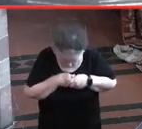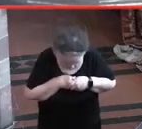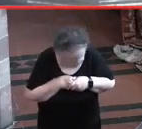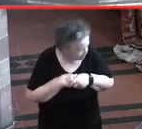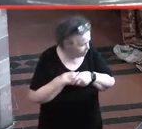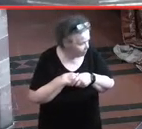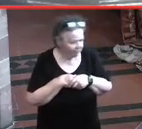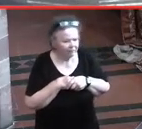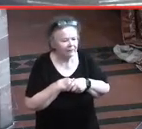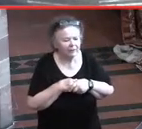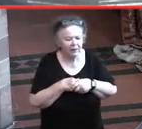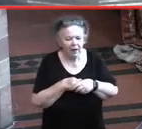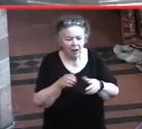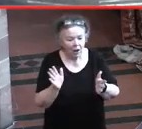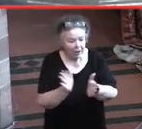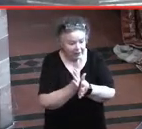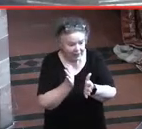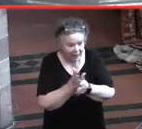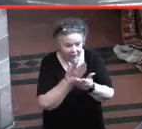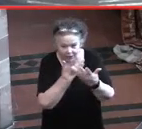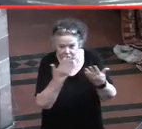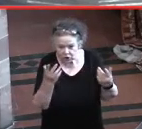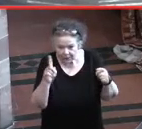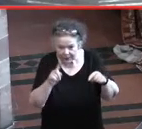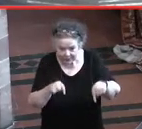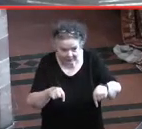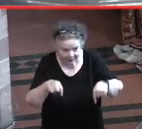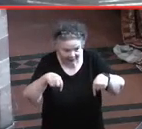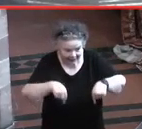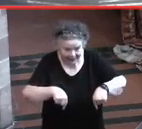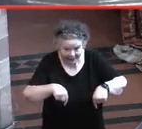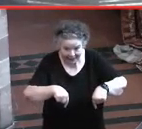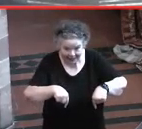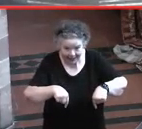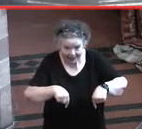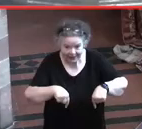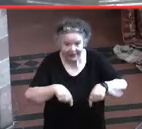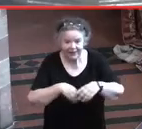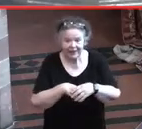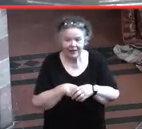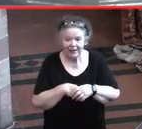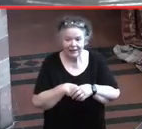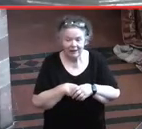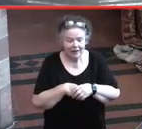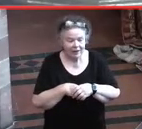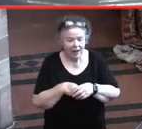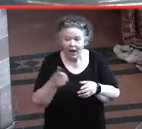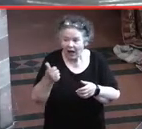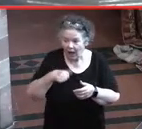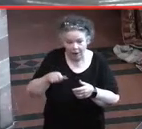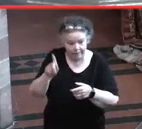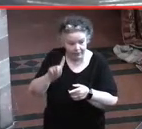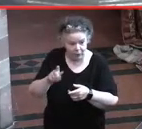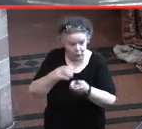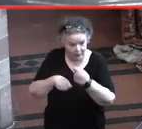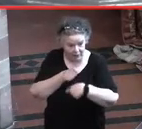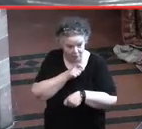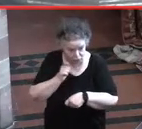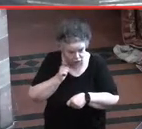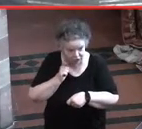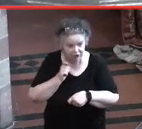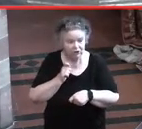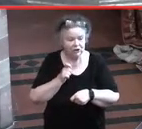you. So we are delighted that so many people are able to be here. Our ordinands, friends,